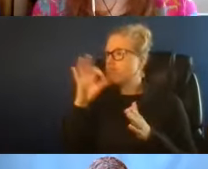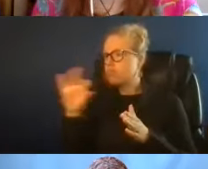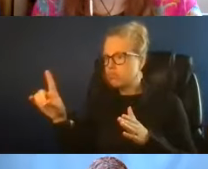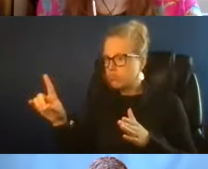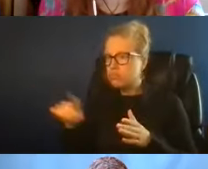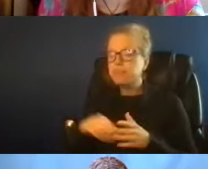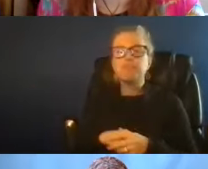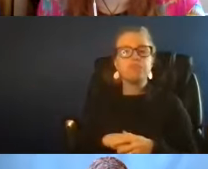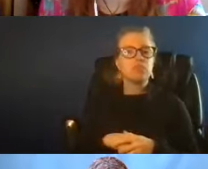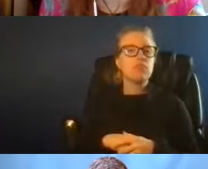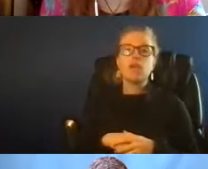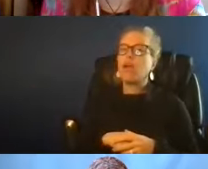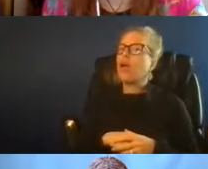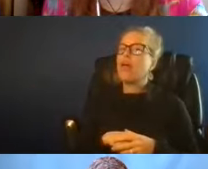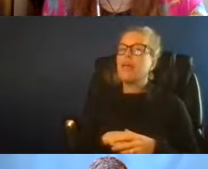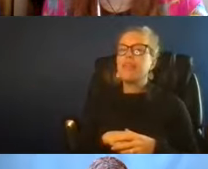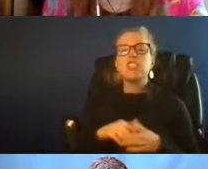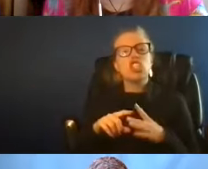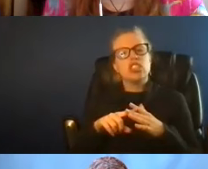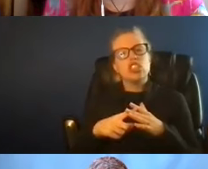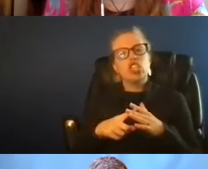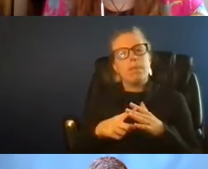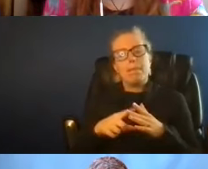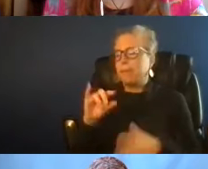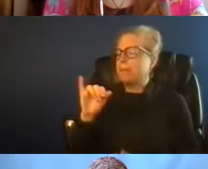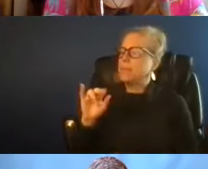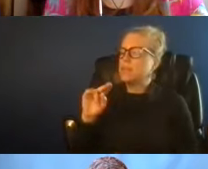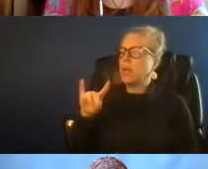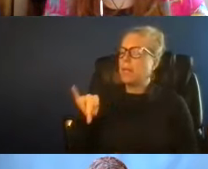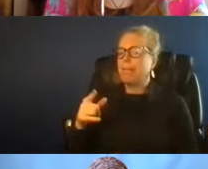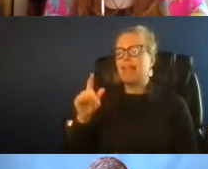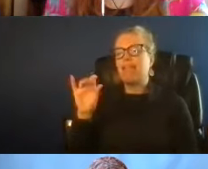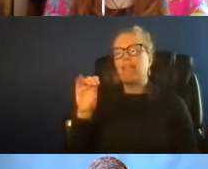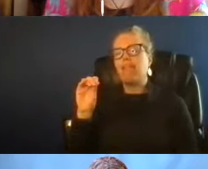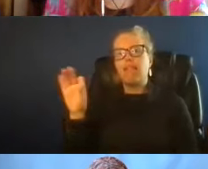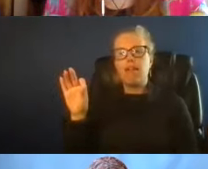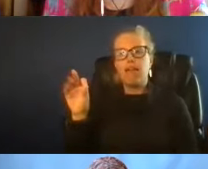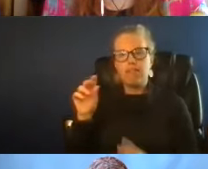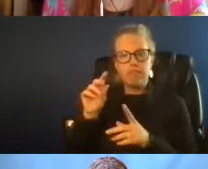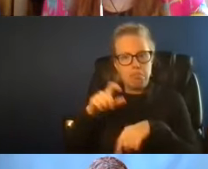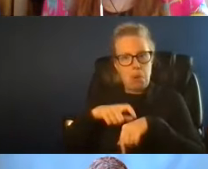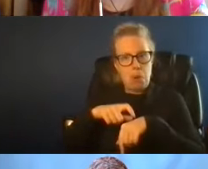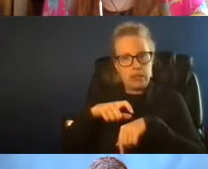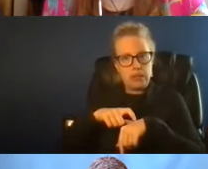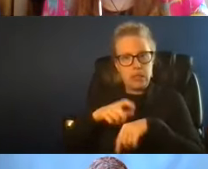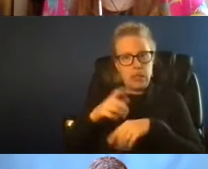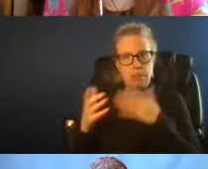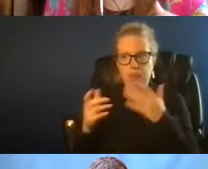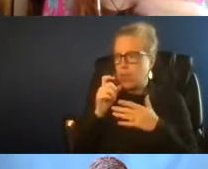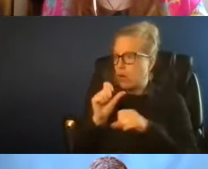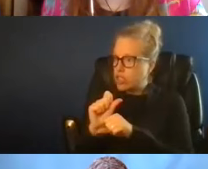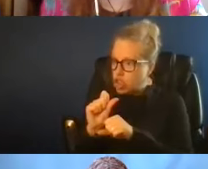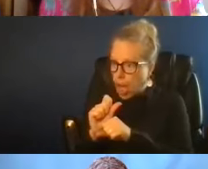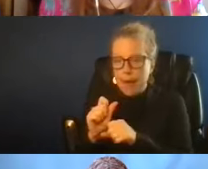And these are all just jumping off points. So maybe they don't have a job, but